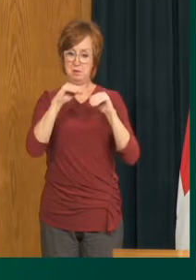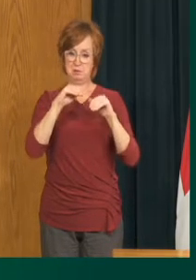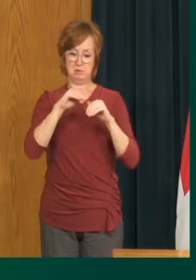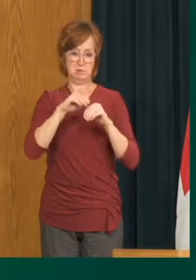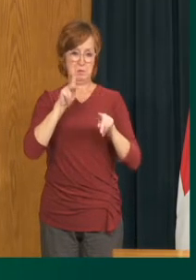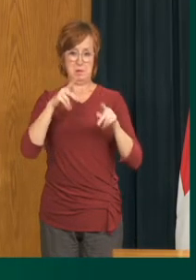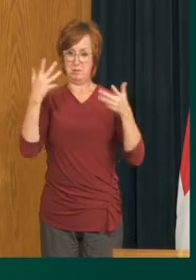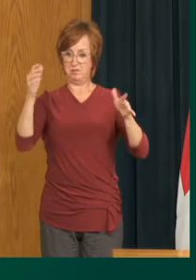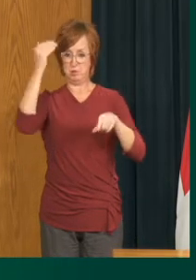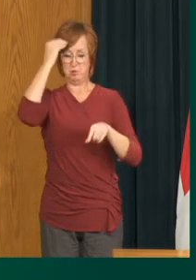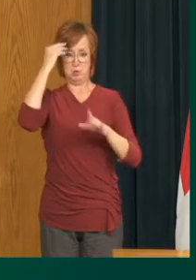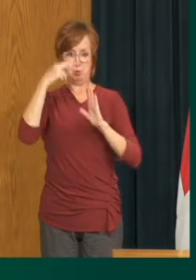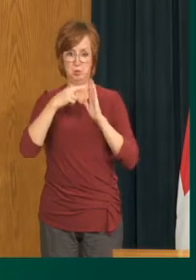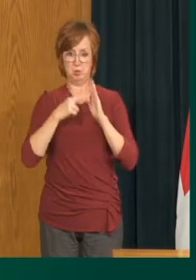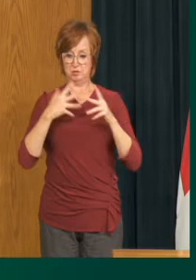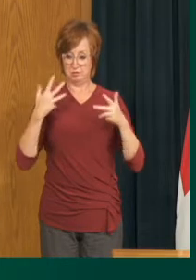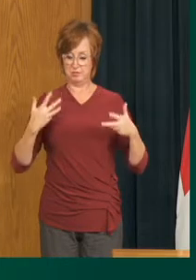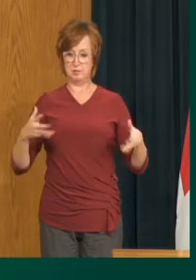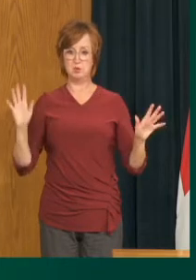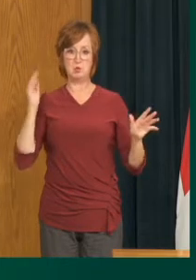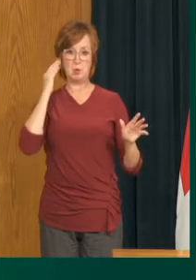now.